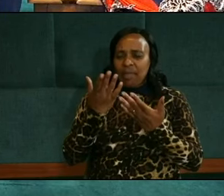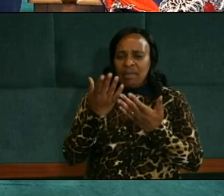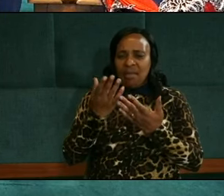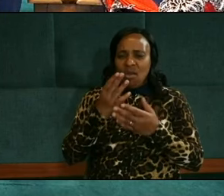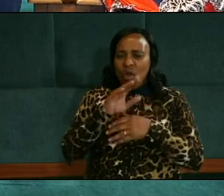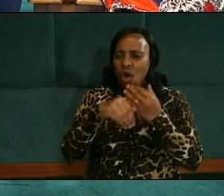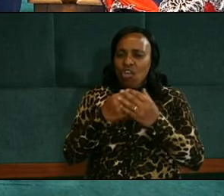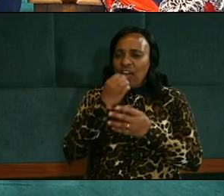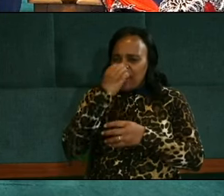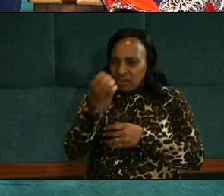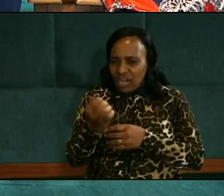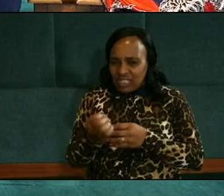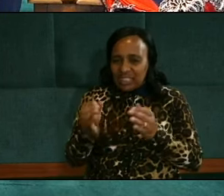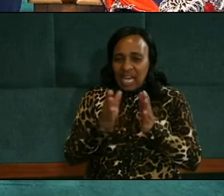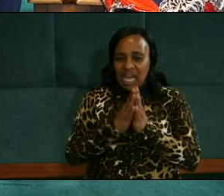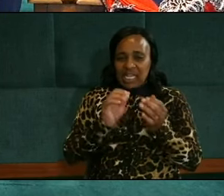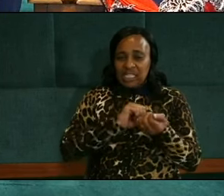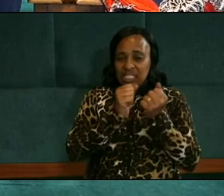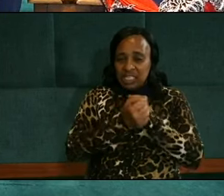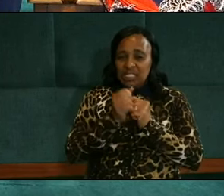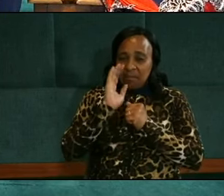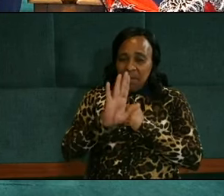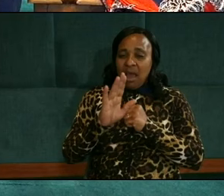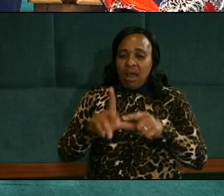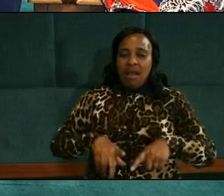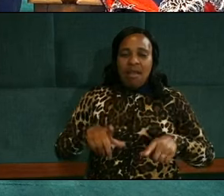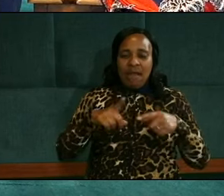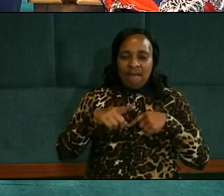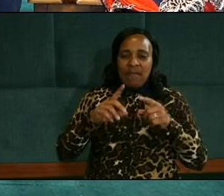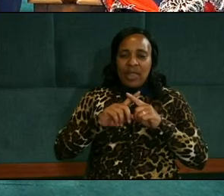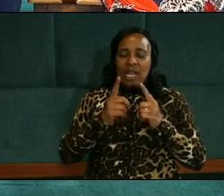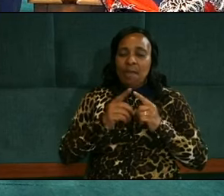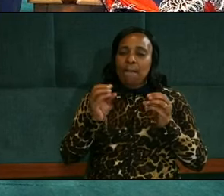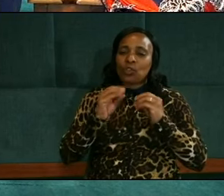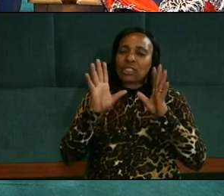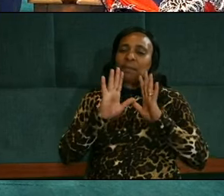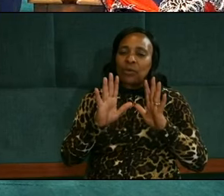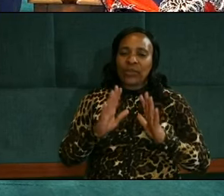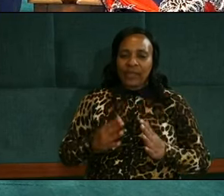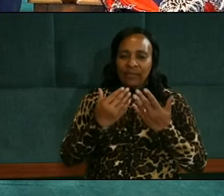and change your life wholesomely. And the most important thing